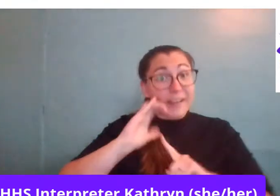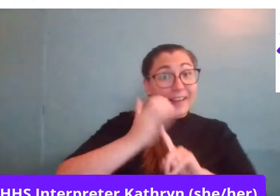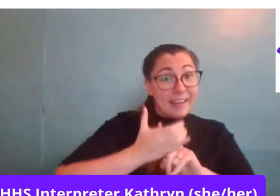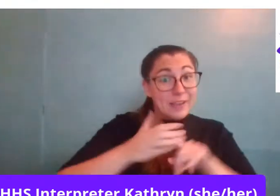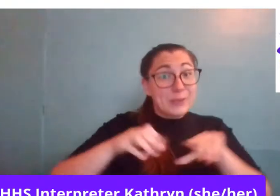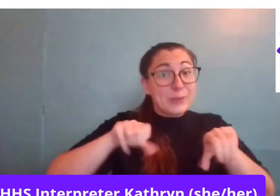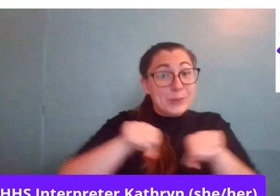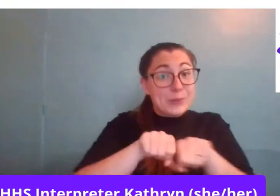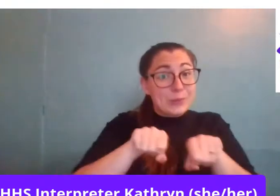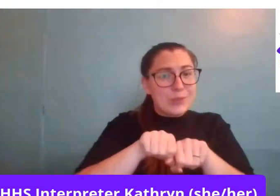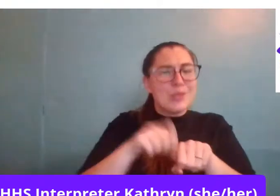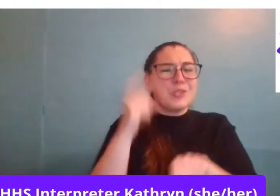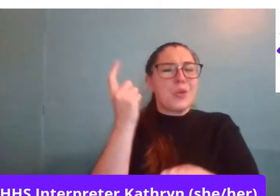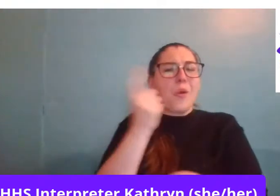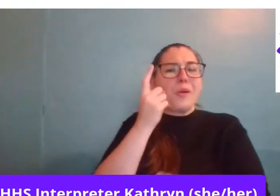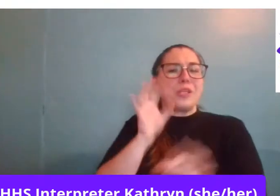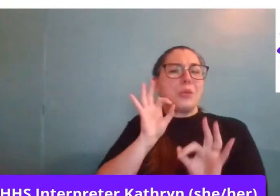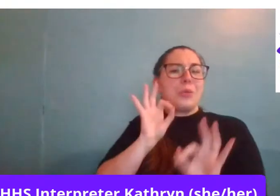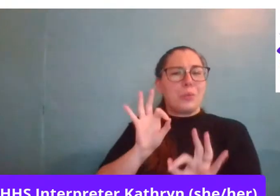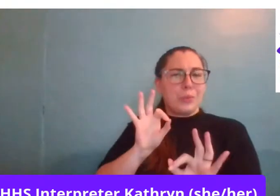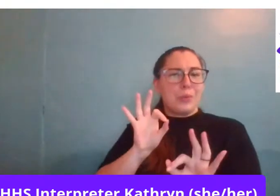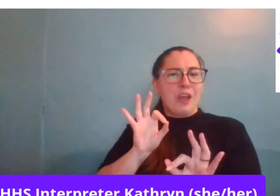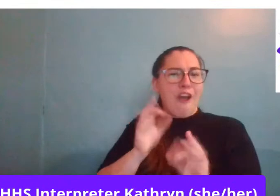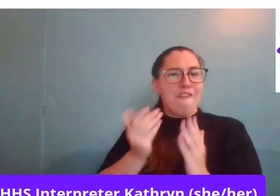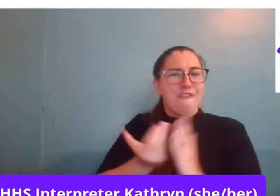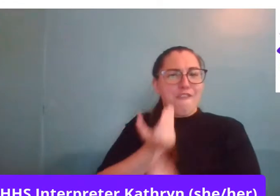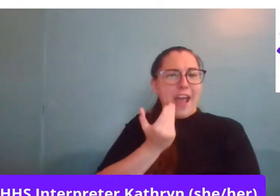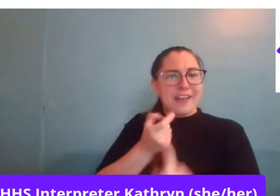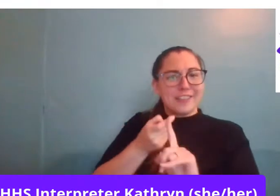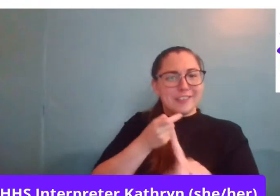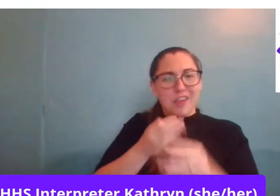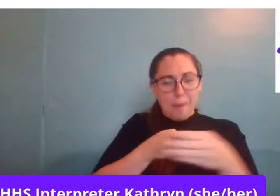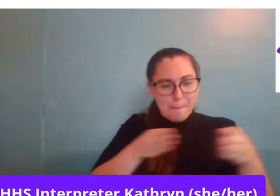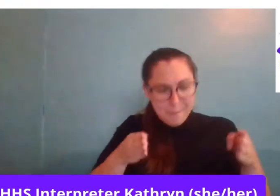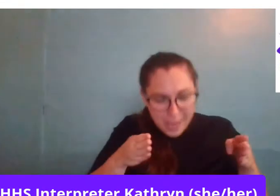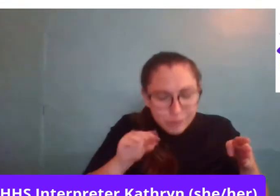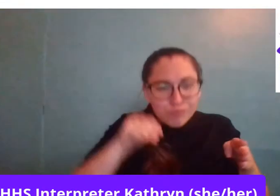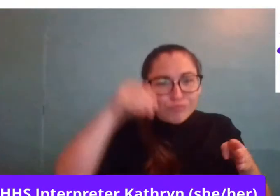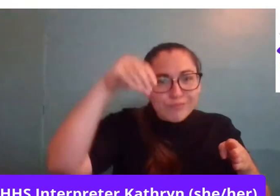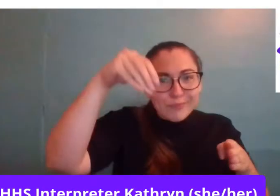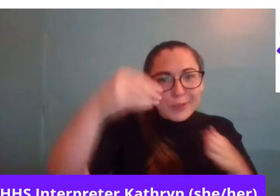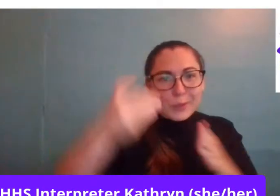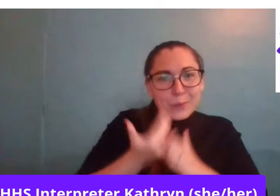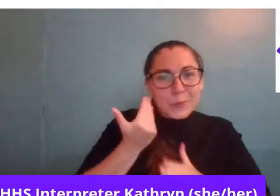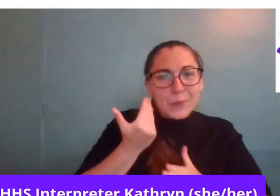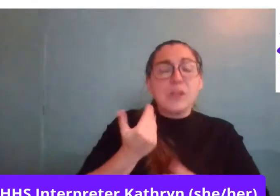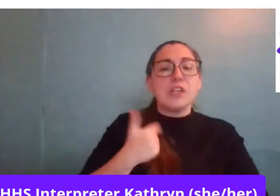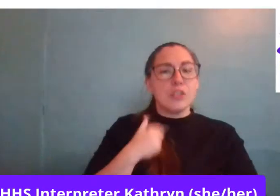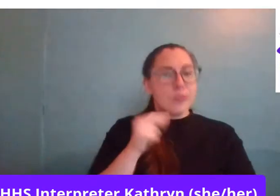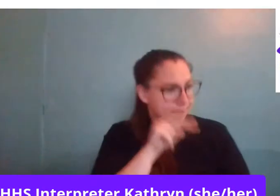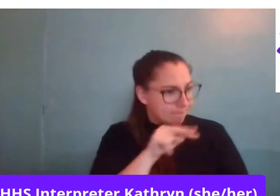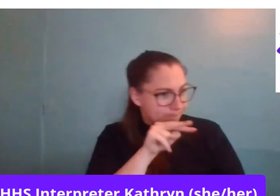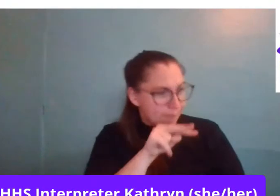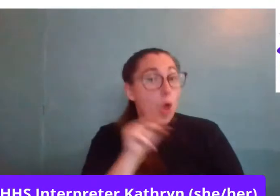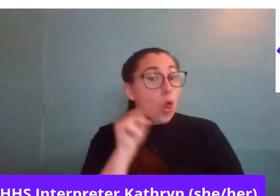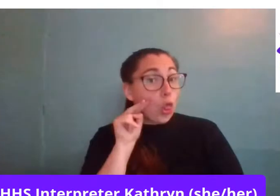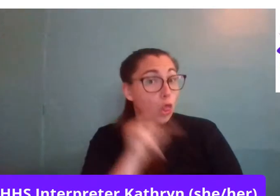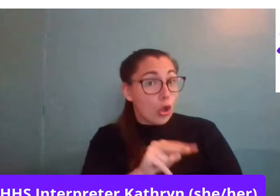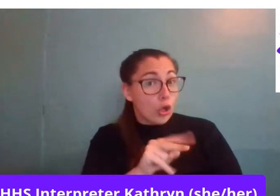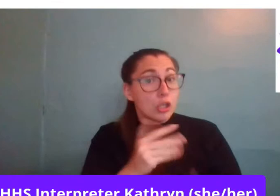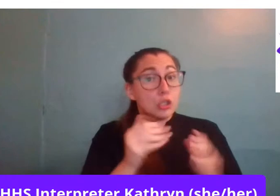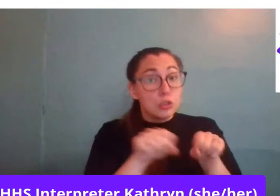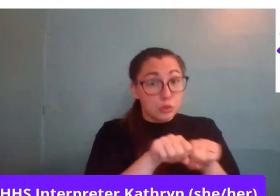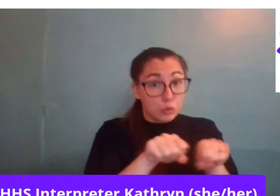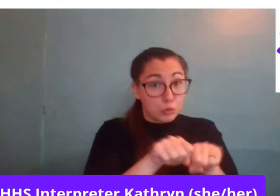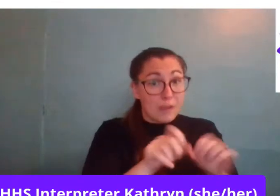So they always look like they just fresh out the box. Uh-huh. So I always start at people's shoes first, because I don't care how good